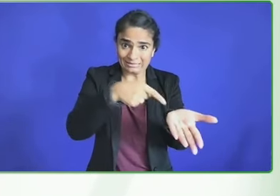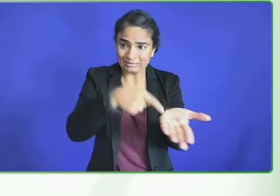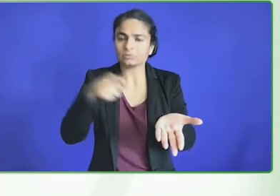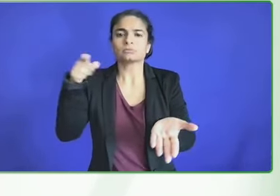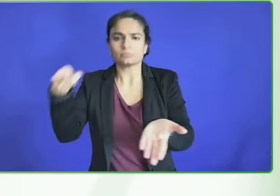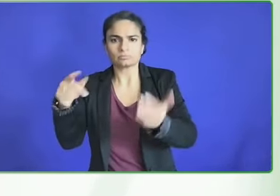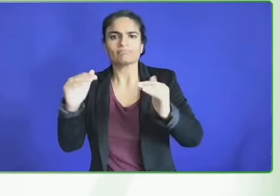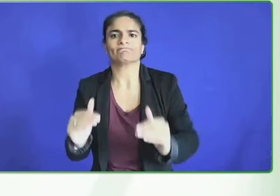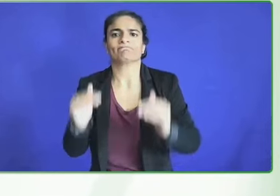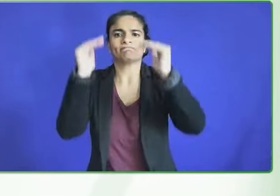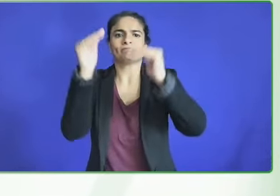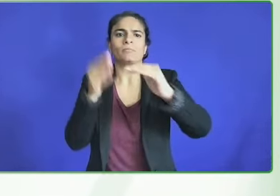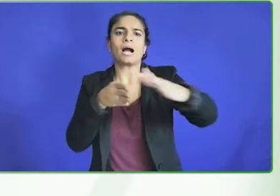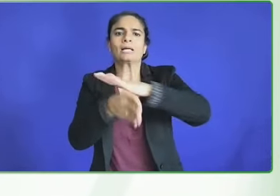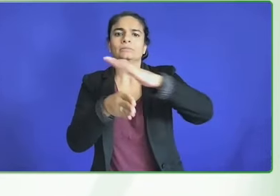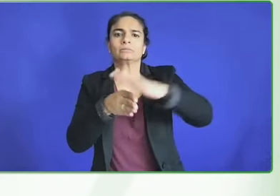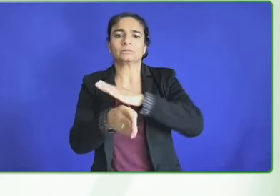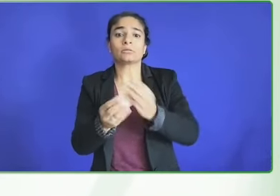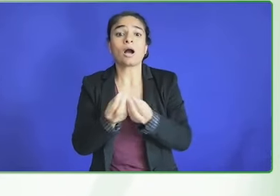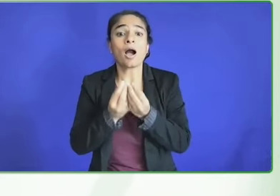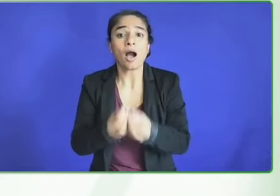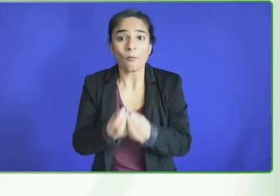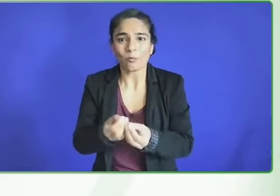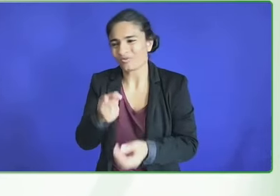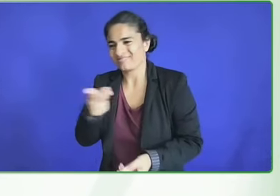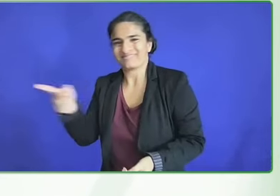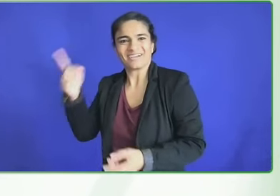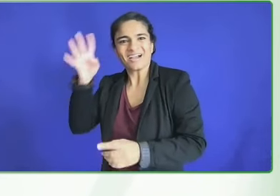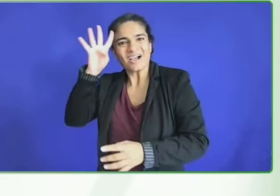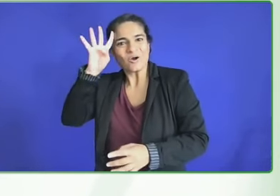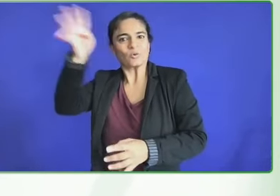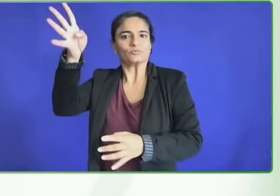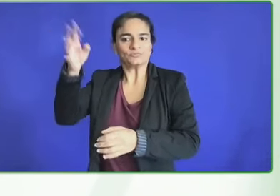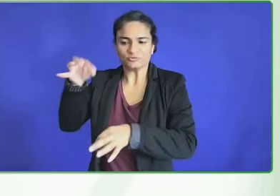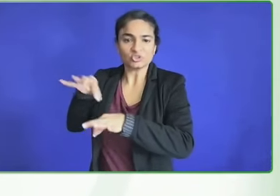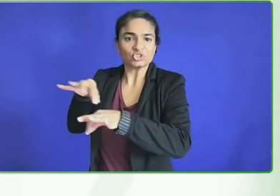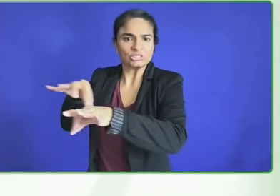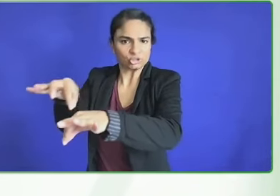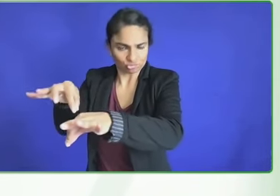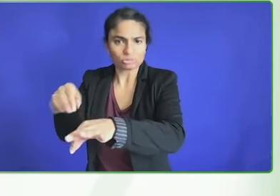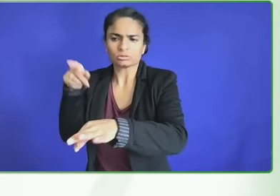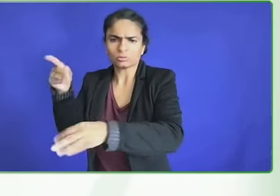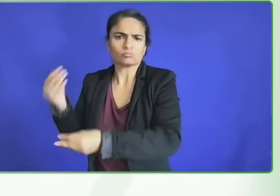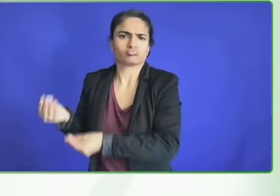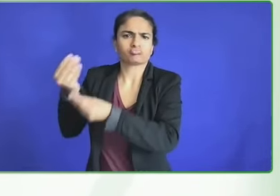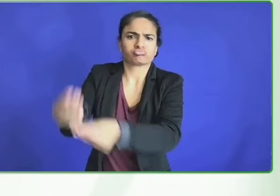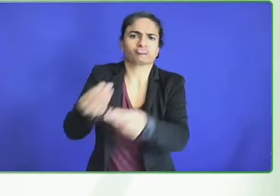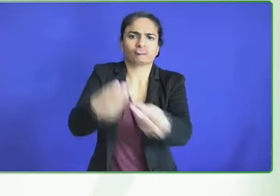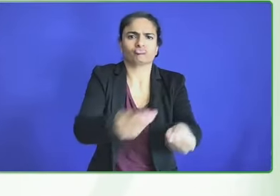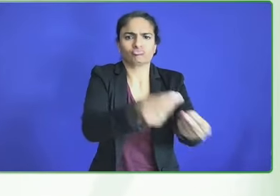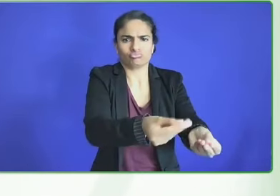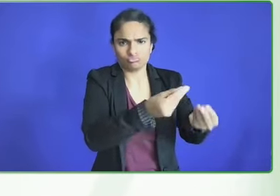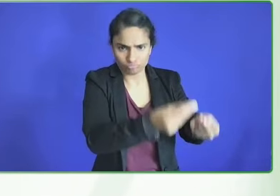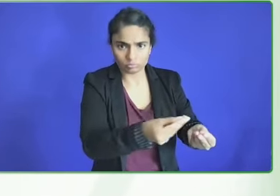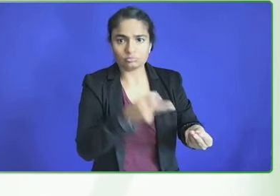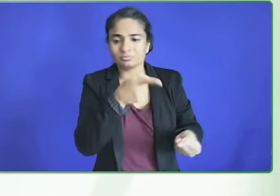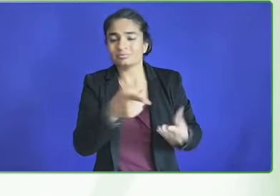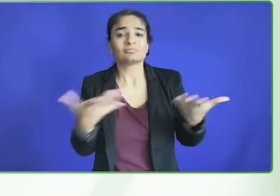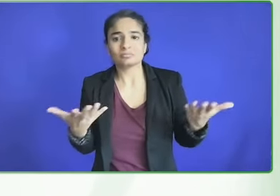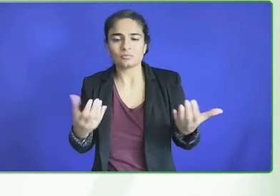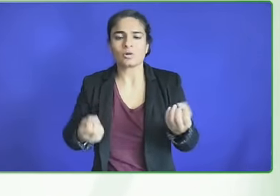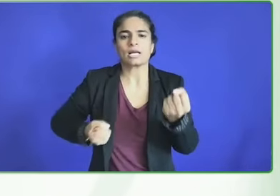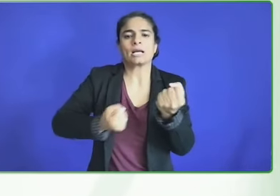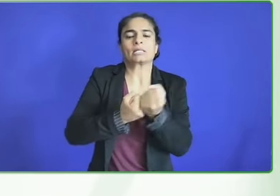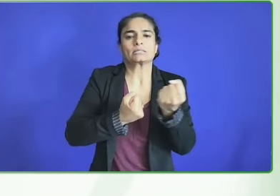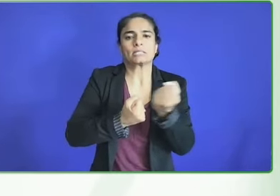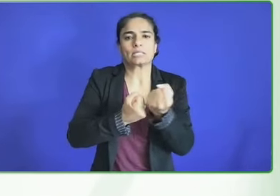disaster preparedness and response plans. This is another strategy which we have adapted. Of course, provision for assistive